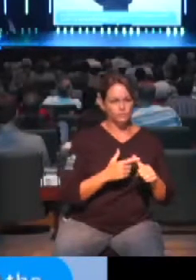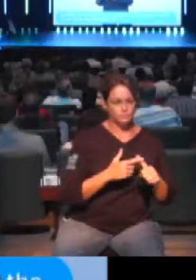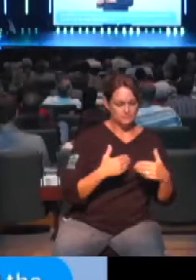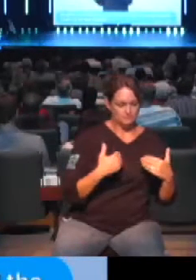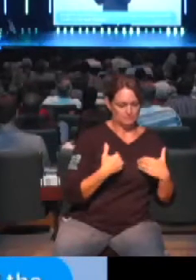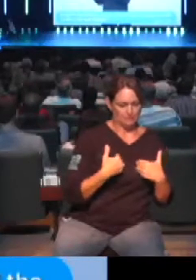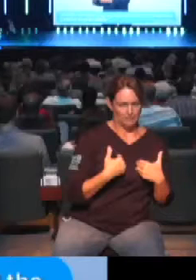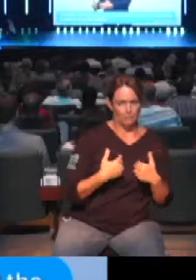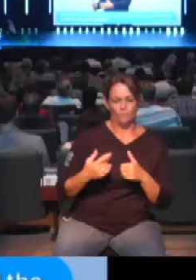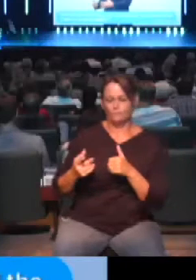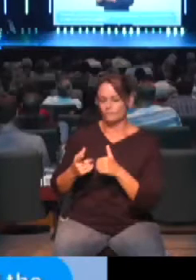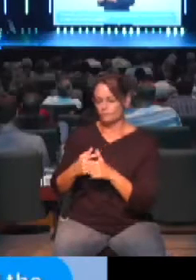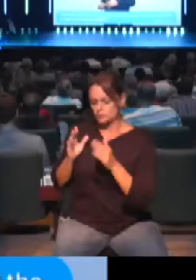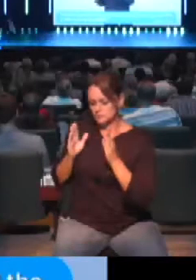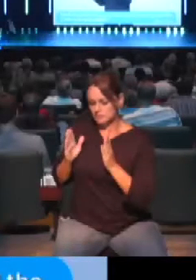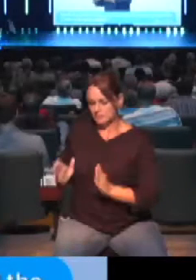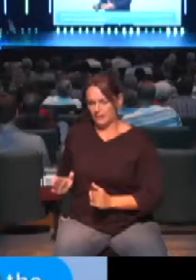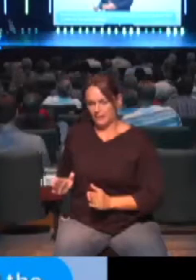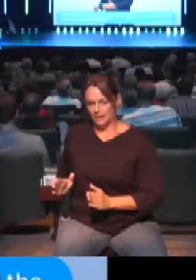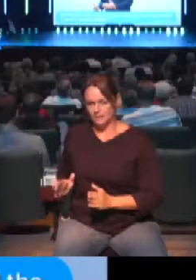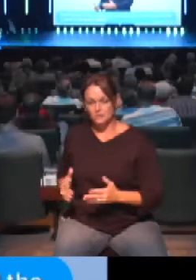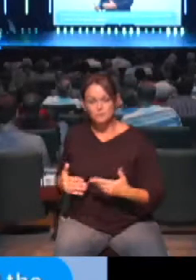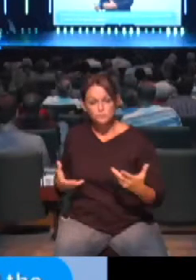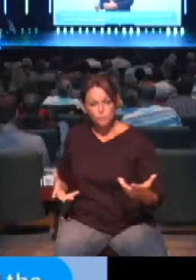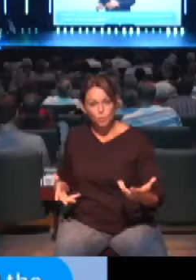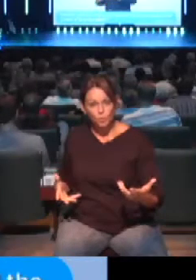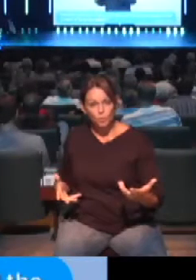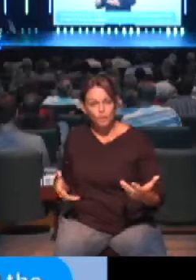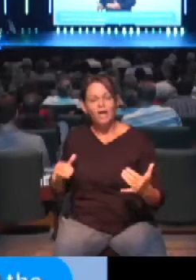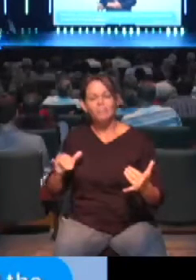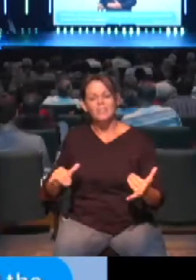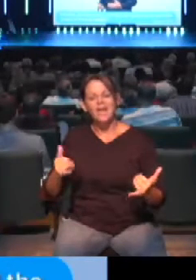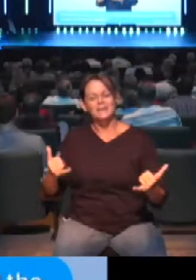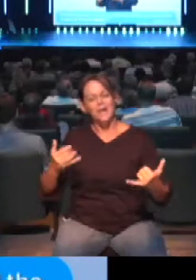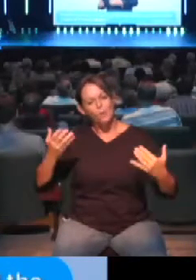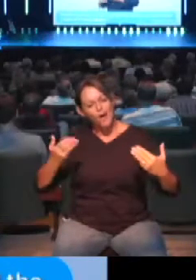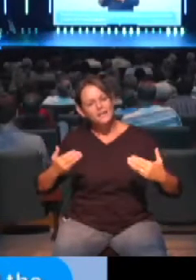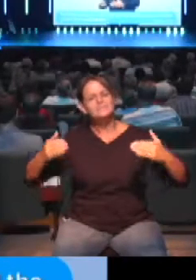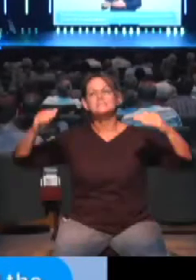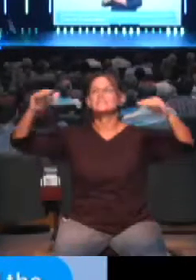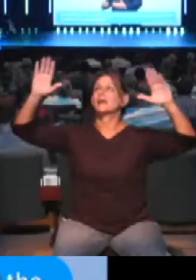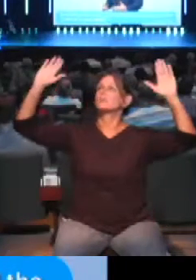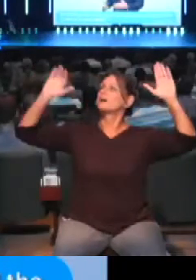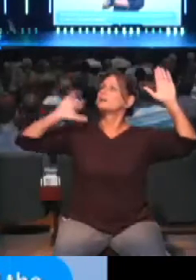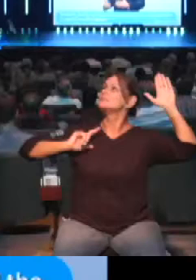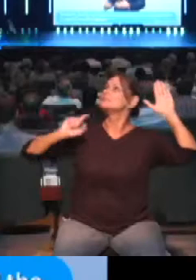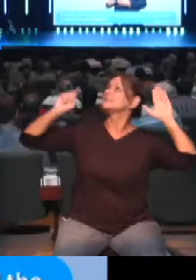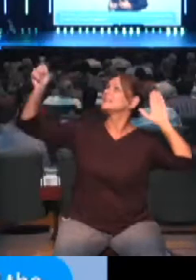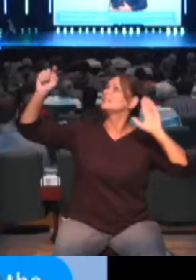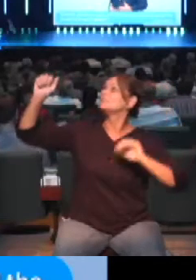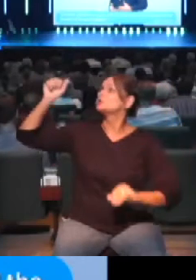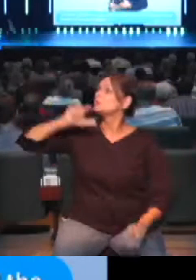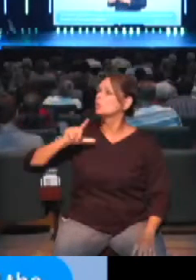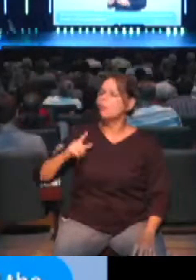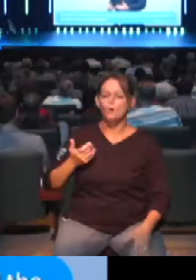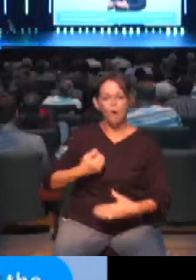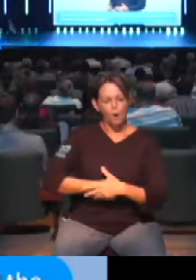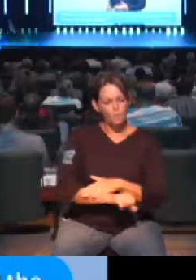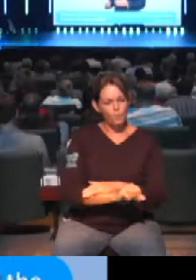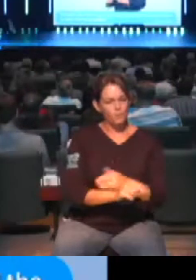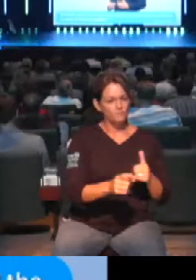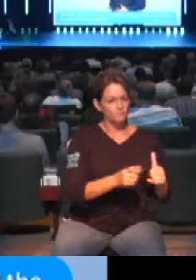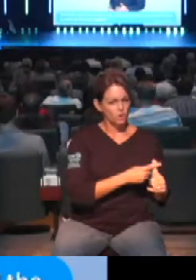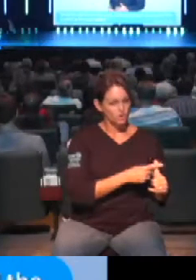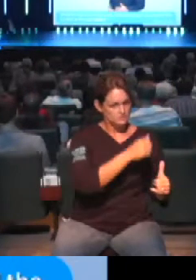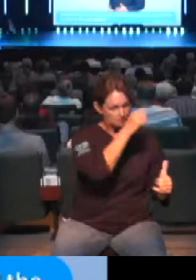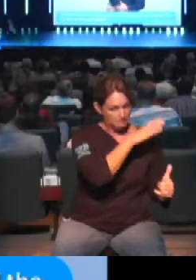beast. Therefore, this is the reason, I sacrifice to the Lord all males that open the womb, but all the